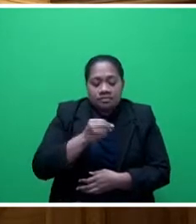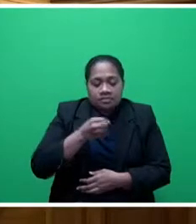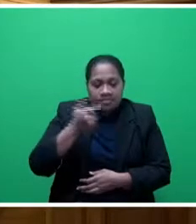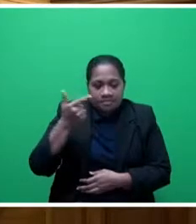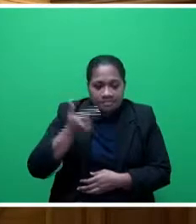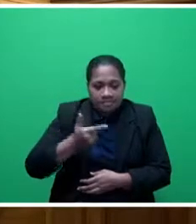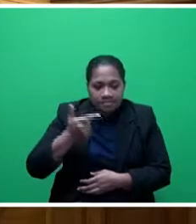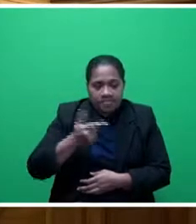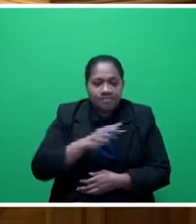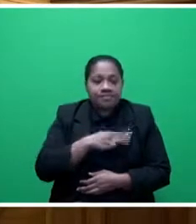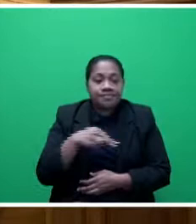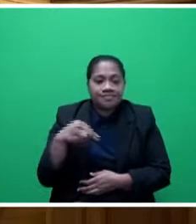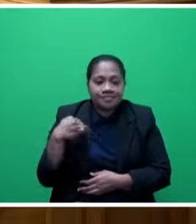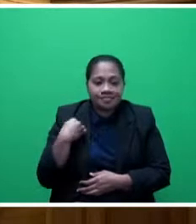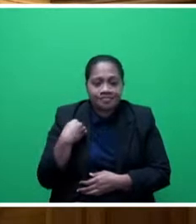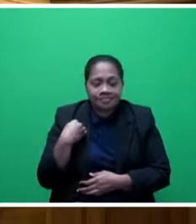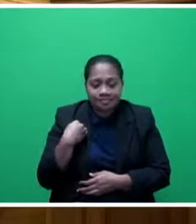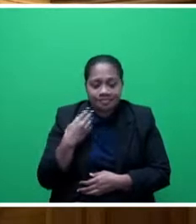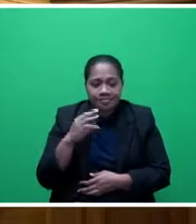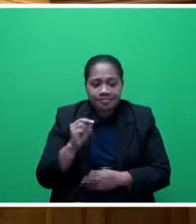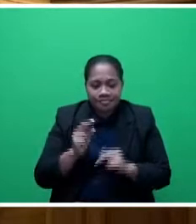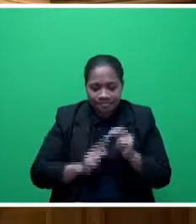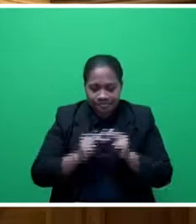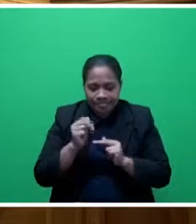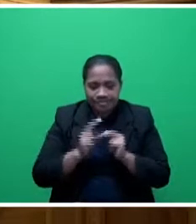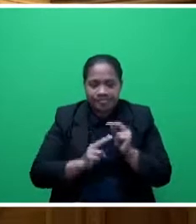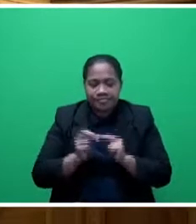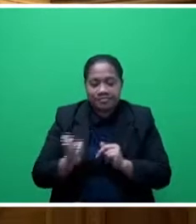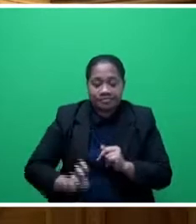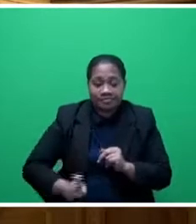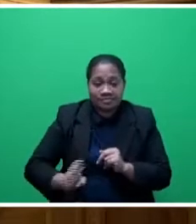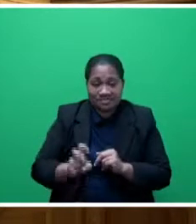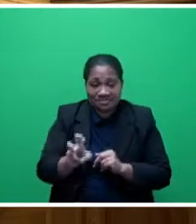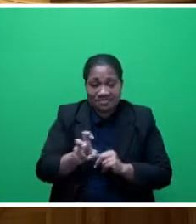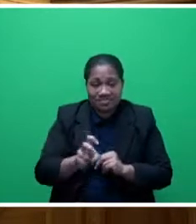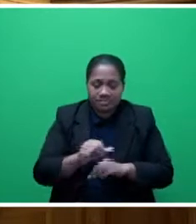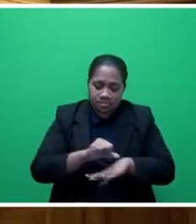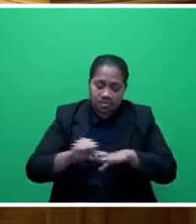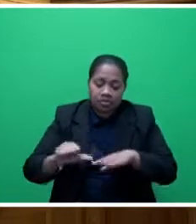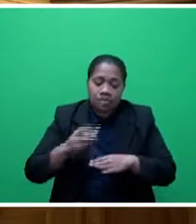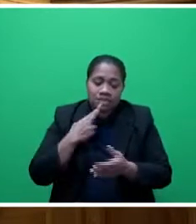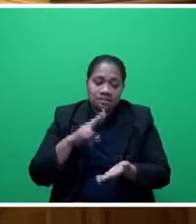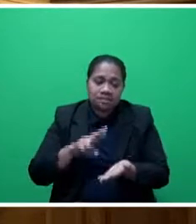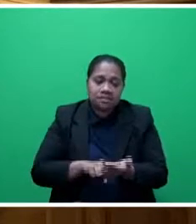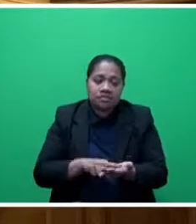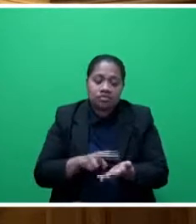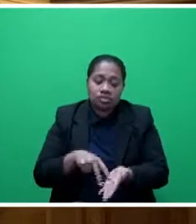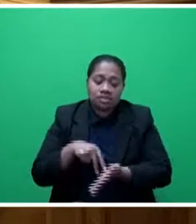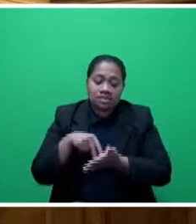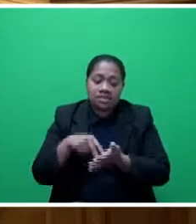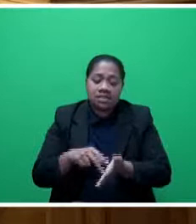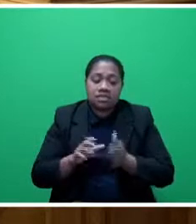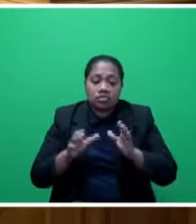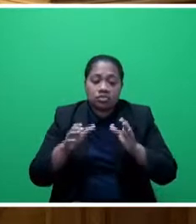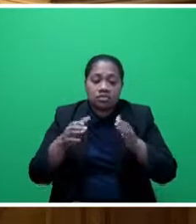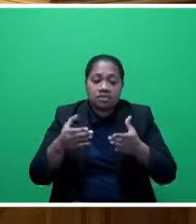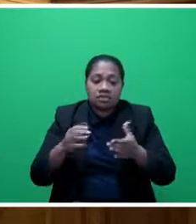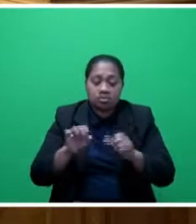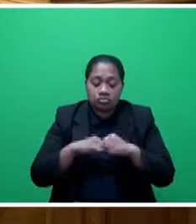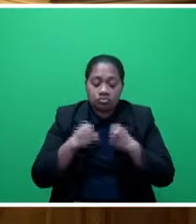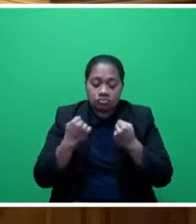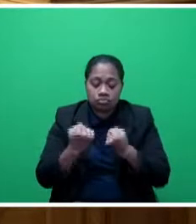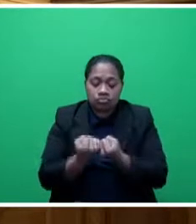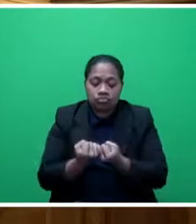2016-2017 Ministry of Infrastructure and Transport annual reports to the Standing Committee on Social